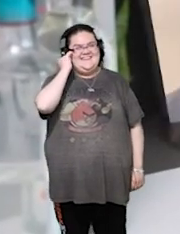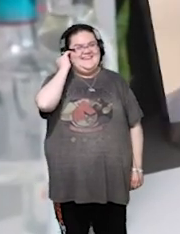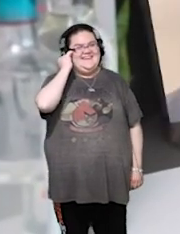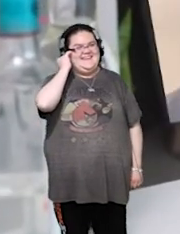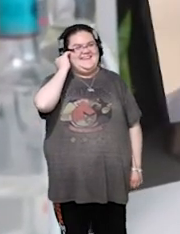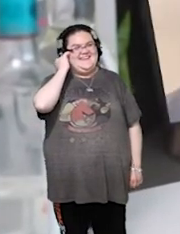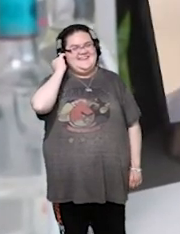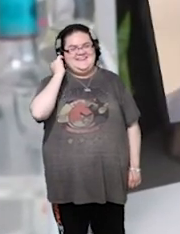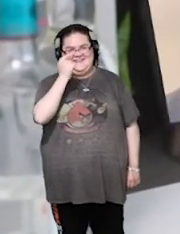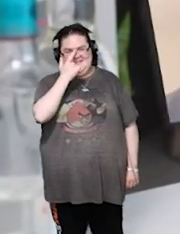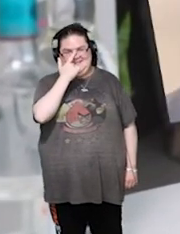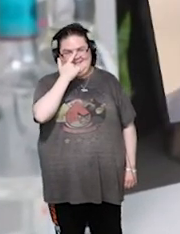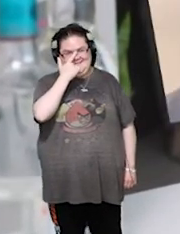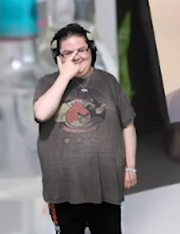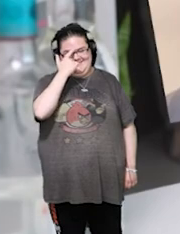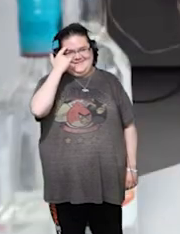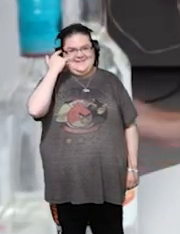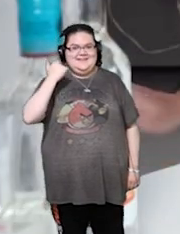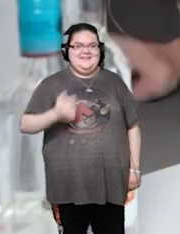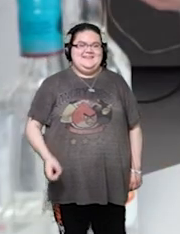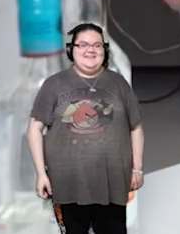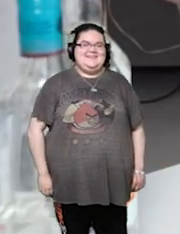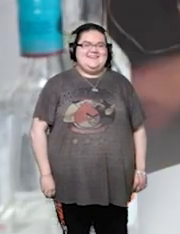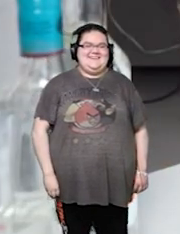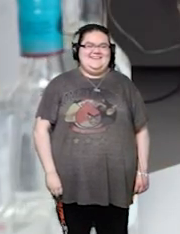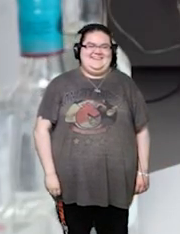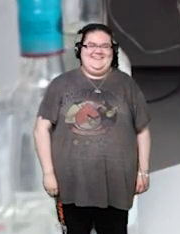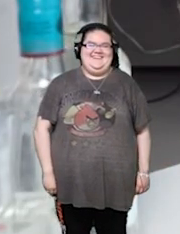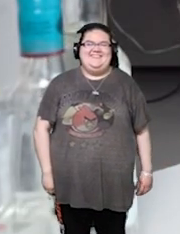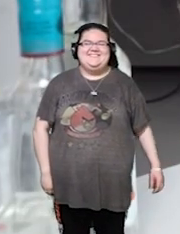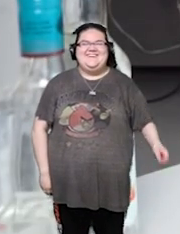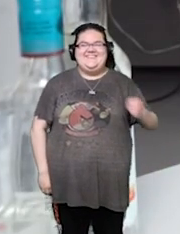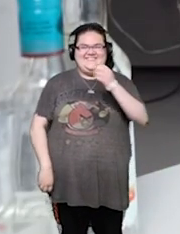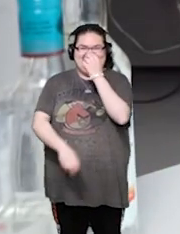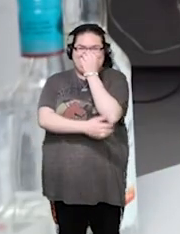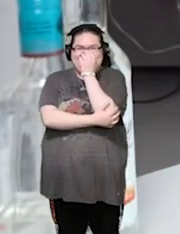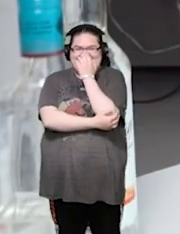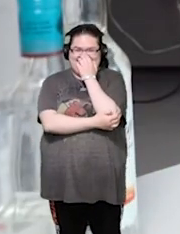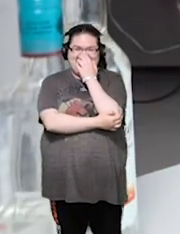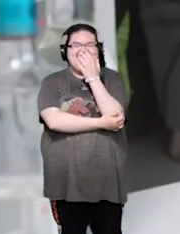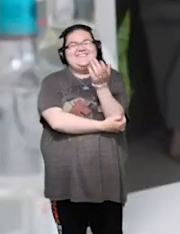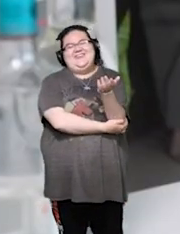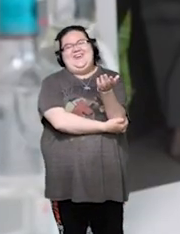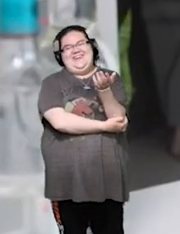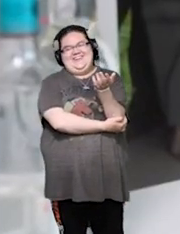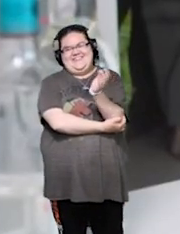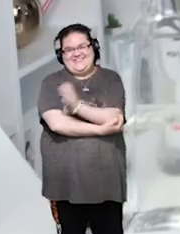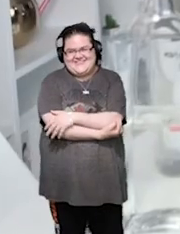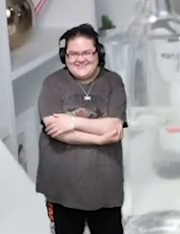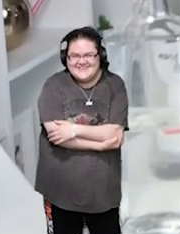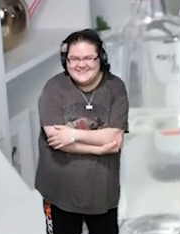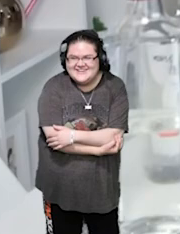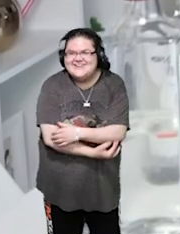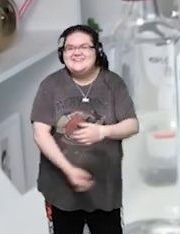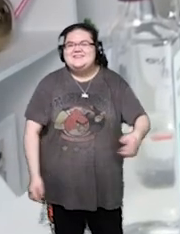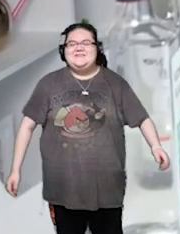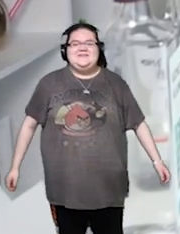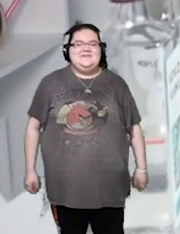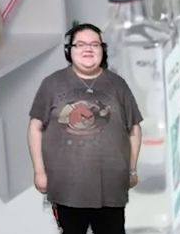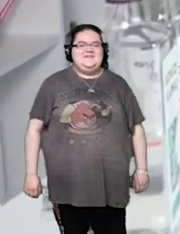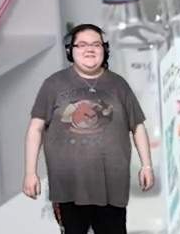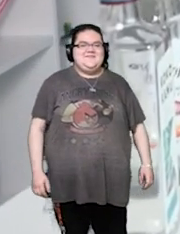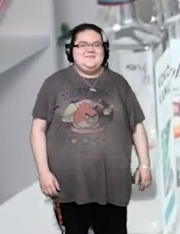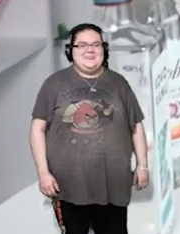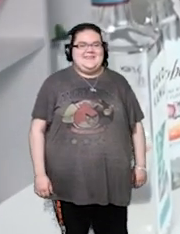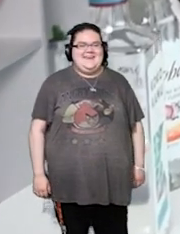though, we are. Look, it was easy. The E-boy is in the mud, mate, down there somewhere eventually. Oh no. So yeah, I'll see you guys next time. Bye. It's